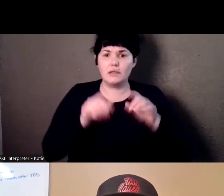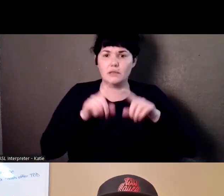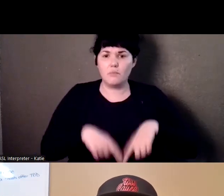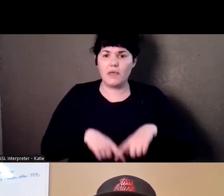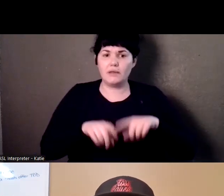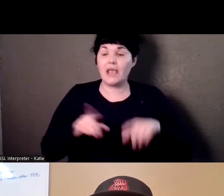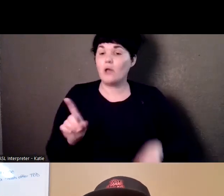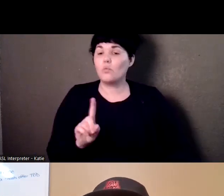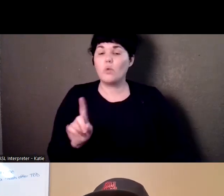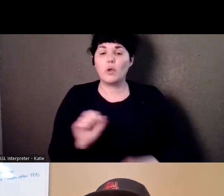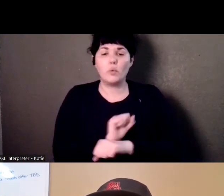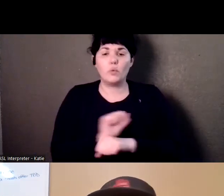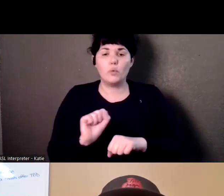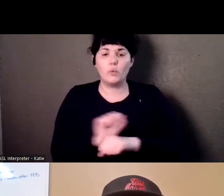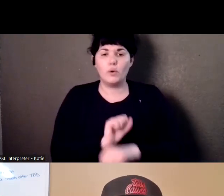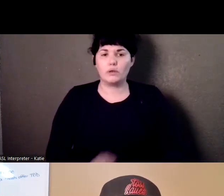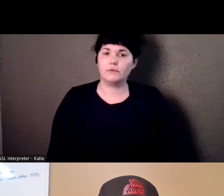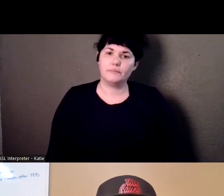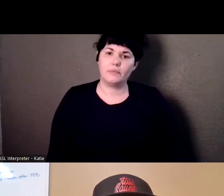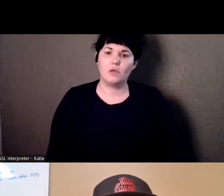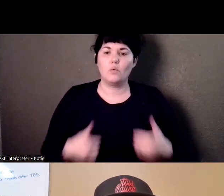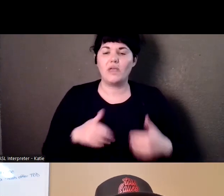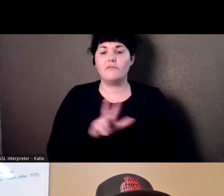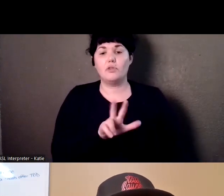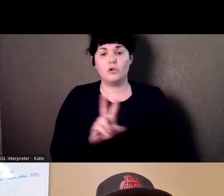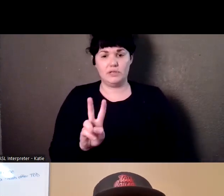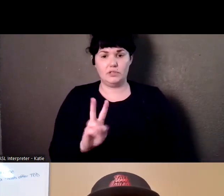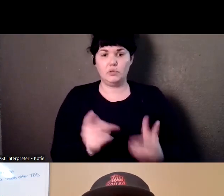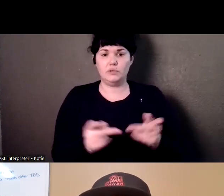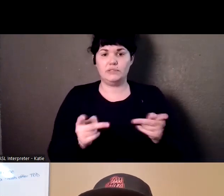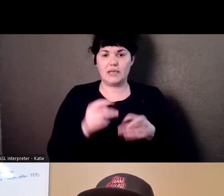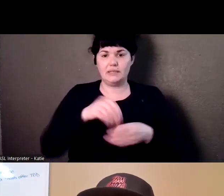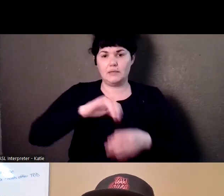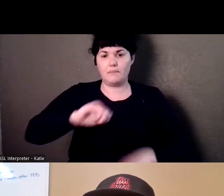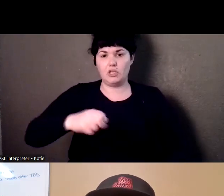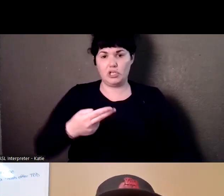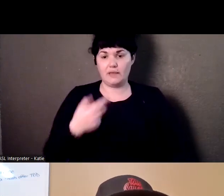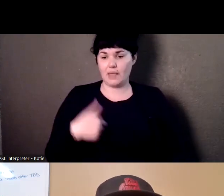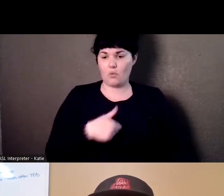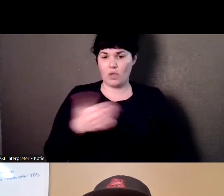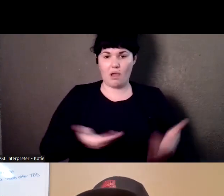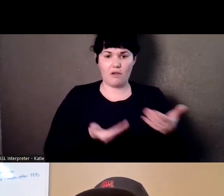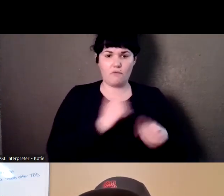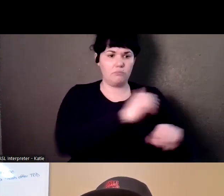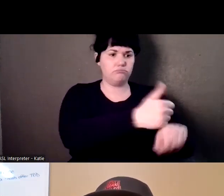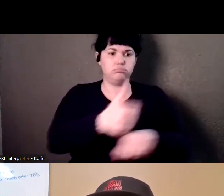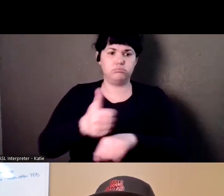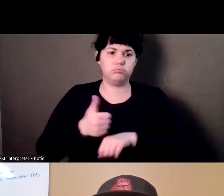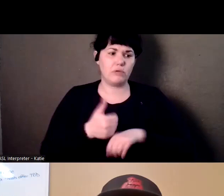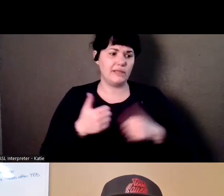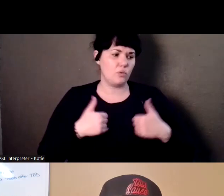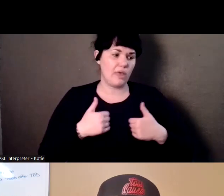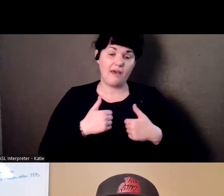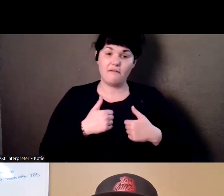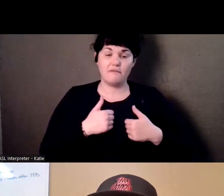facility that you're applying at. We have about 32 sites in Michigan that we hire for. So there's facilities all the way up in